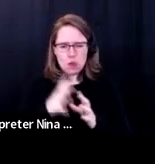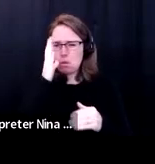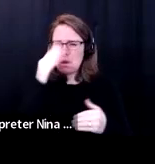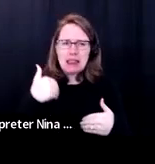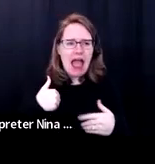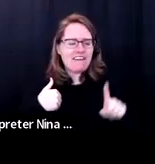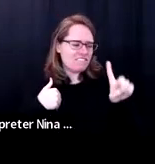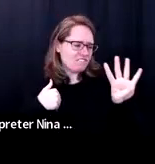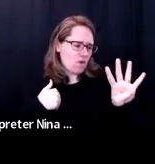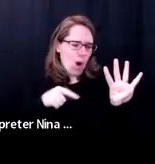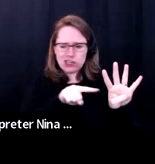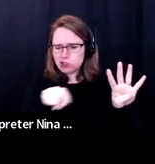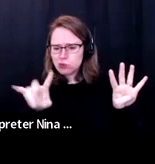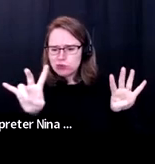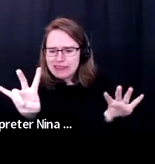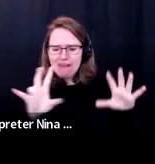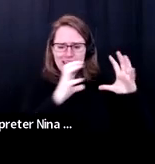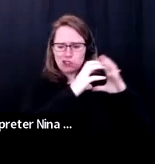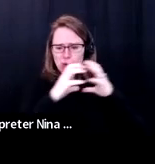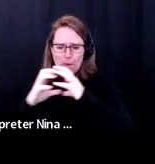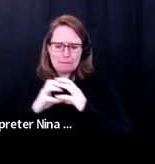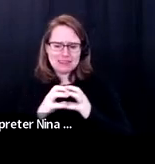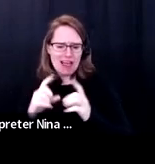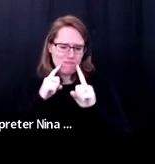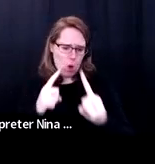to 7 clusters of goals.